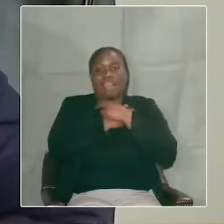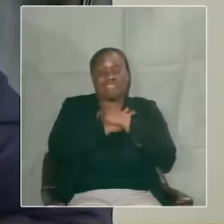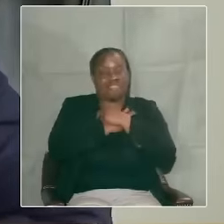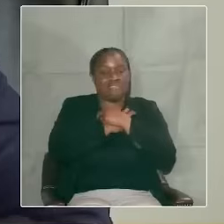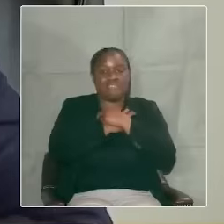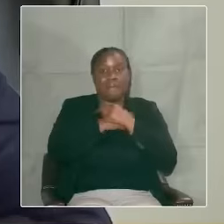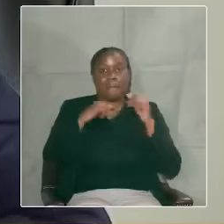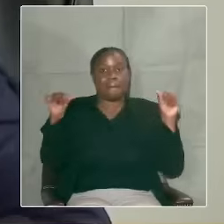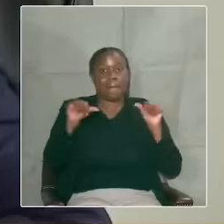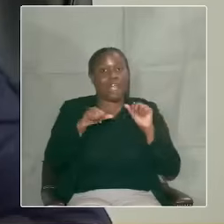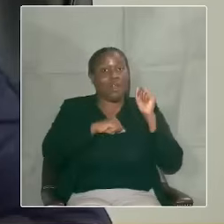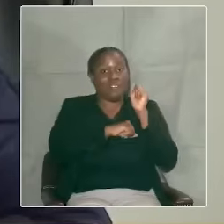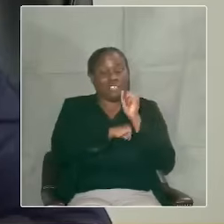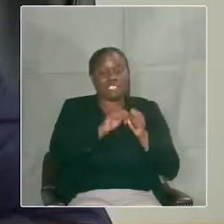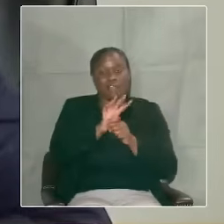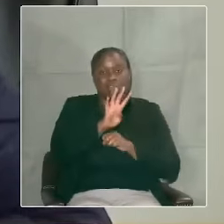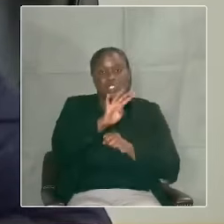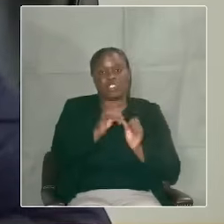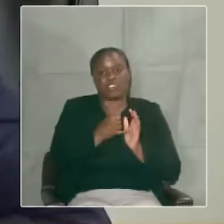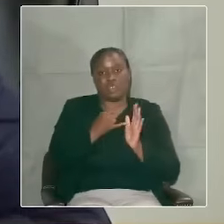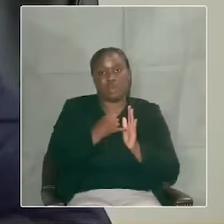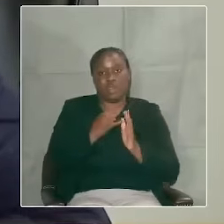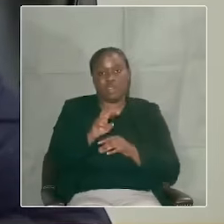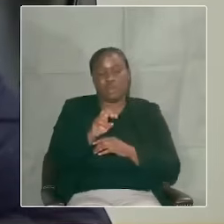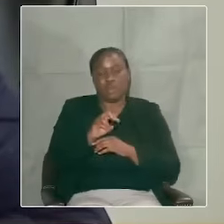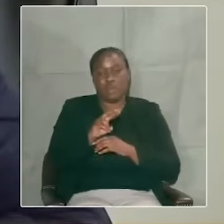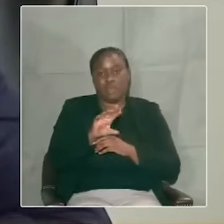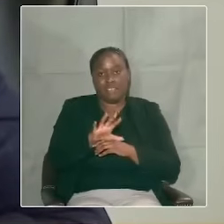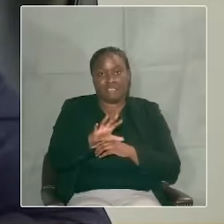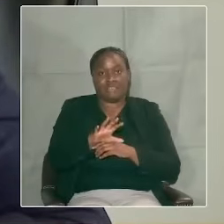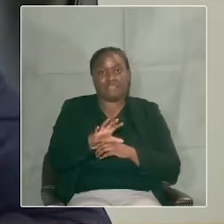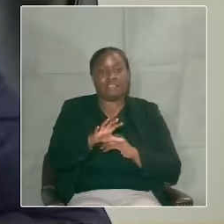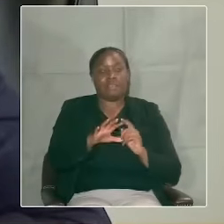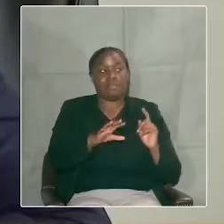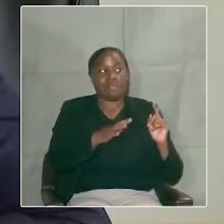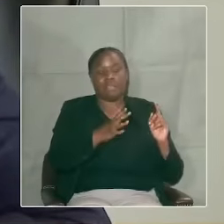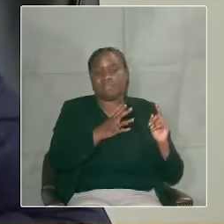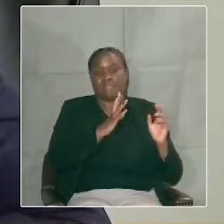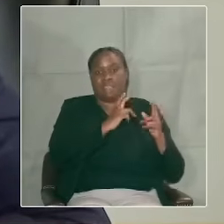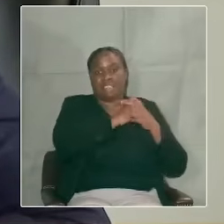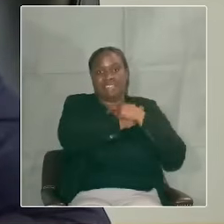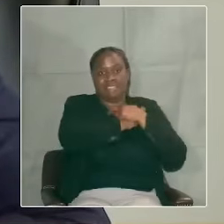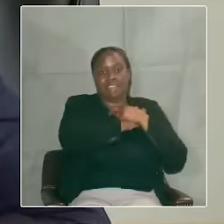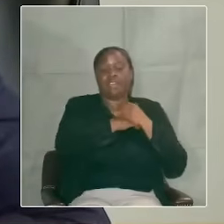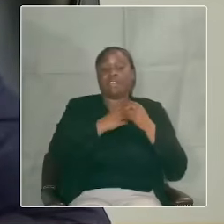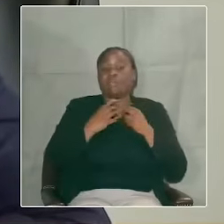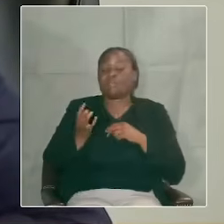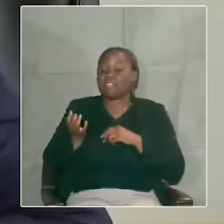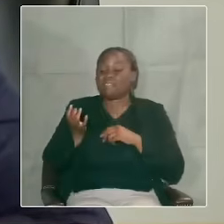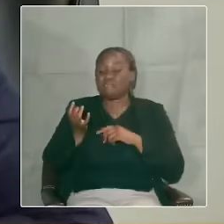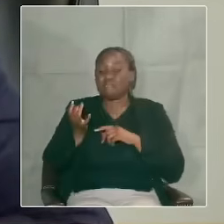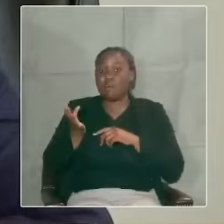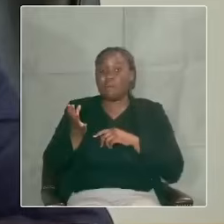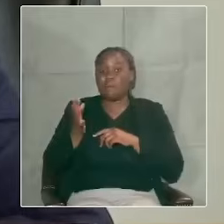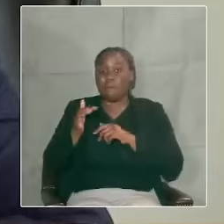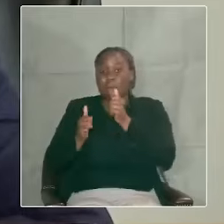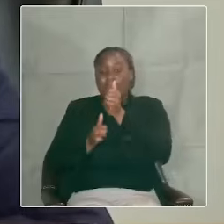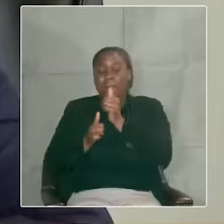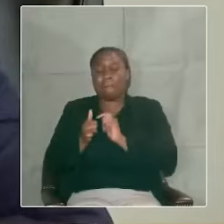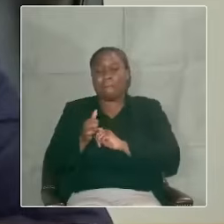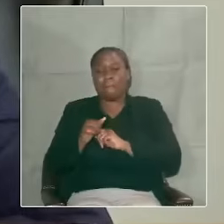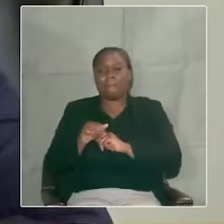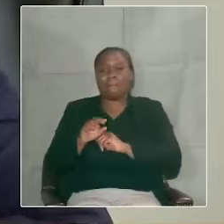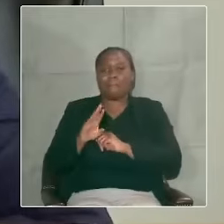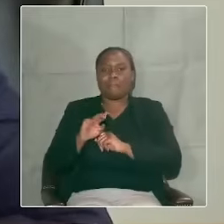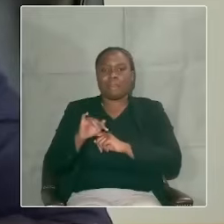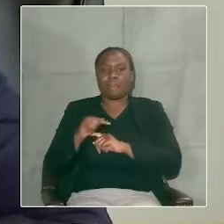January 2025, I instructed a brigadier Letoko in my office to forward